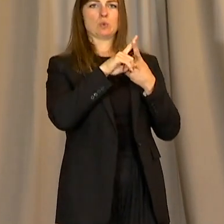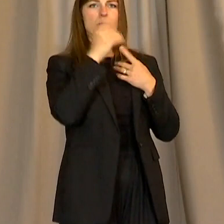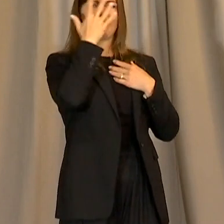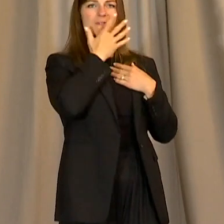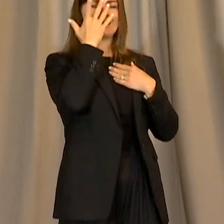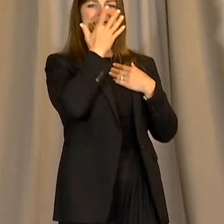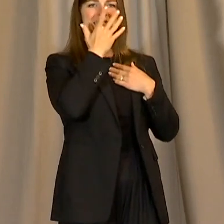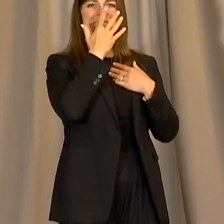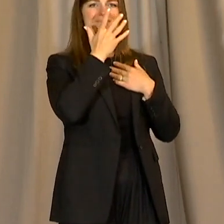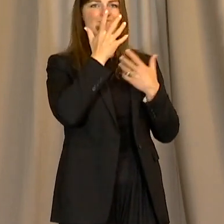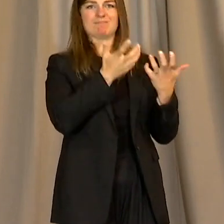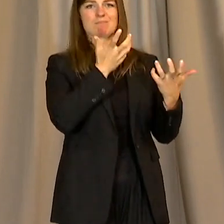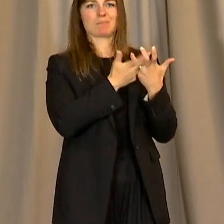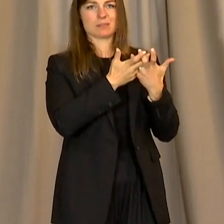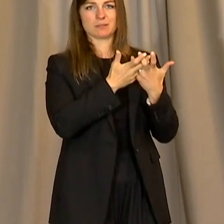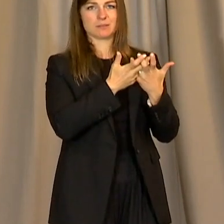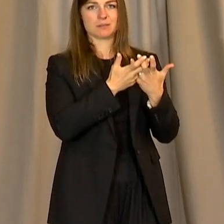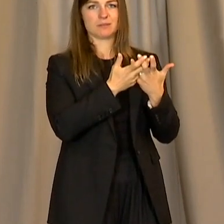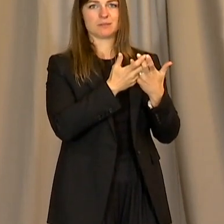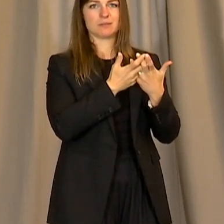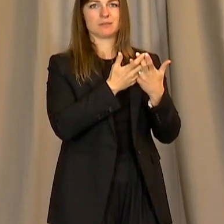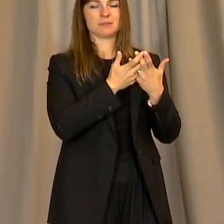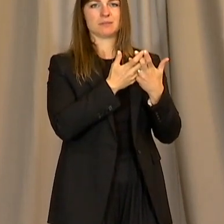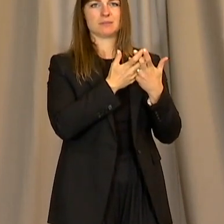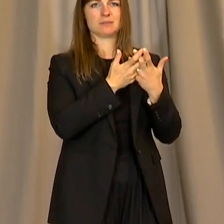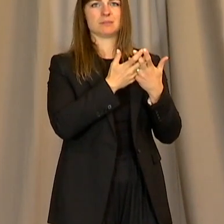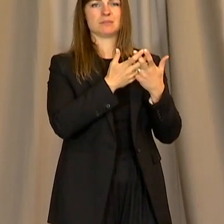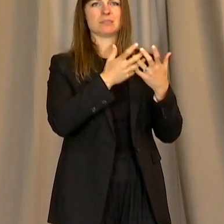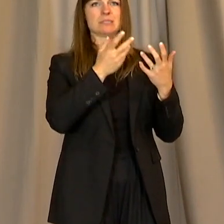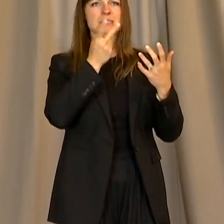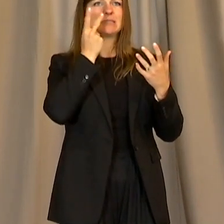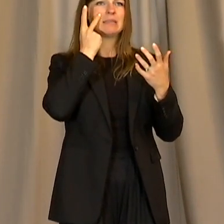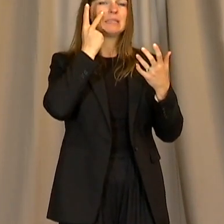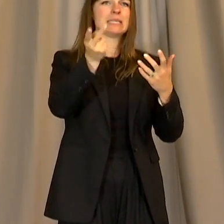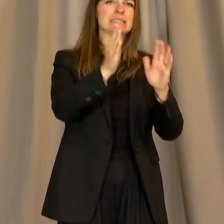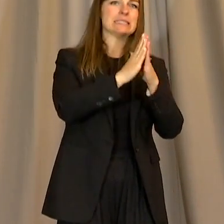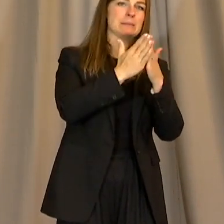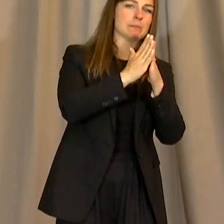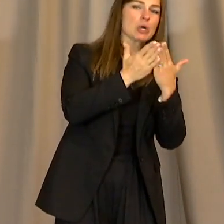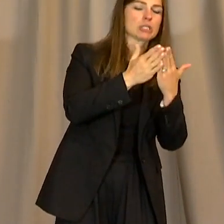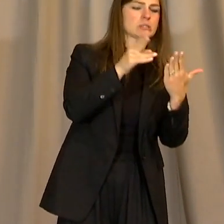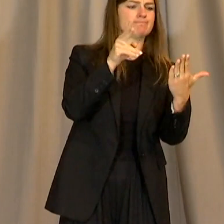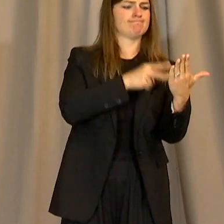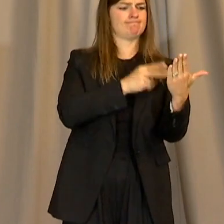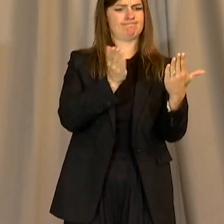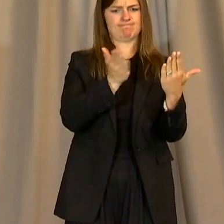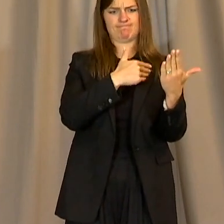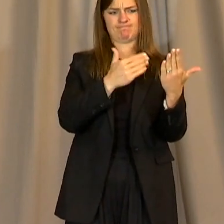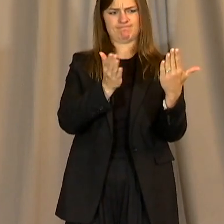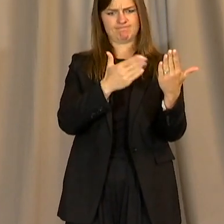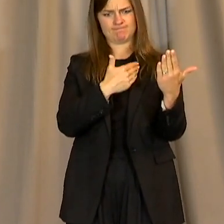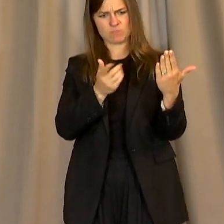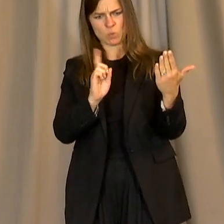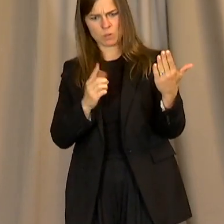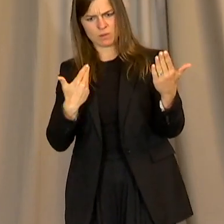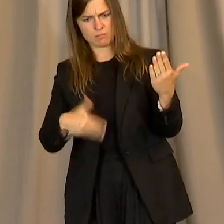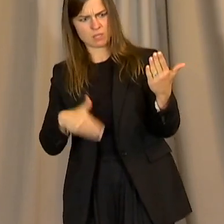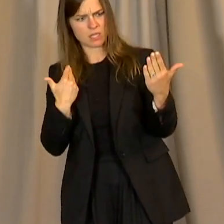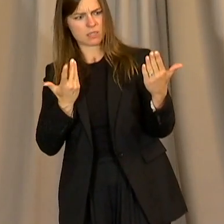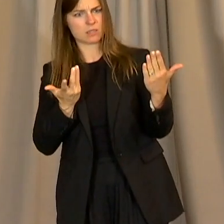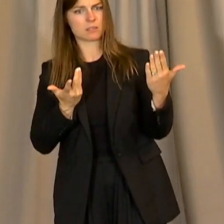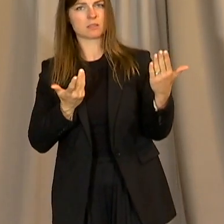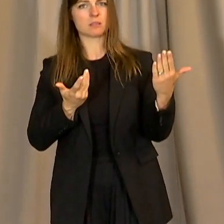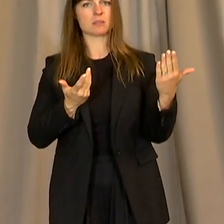don't look like them, that they go through books and they don't see themselves anywhere. They